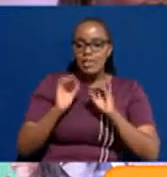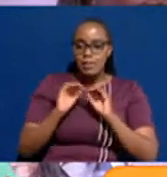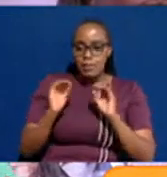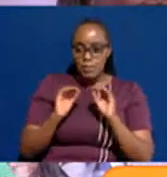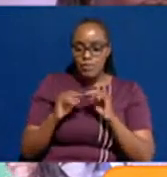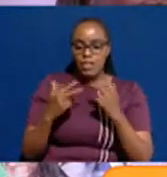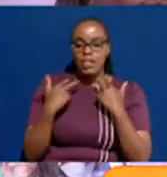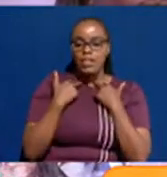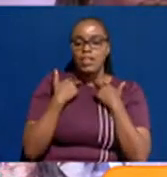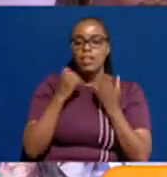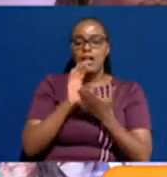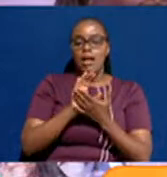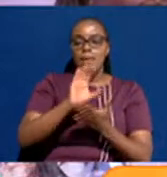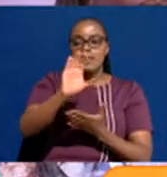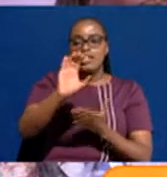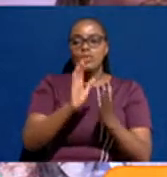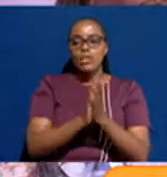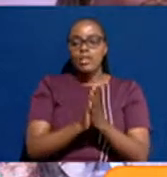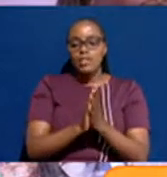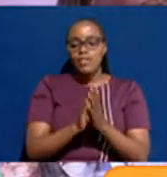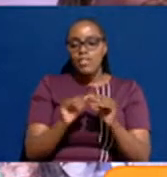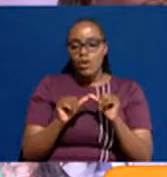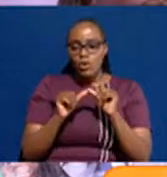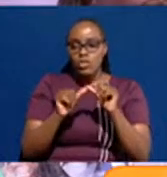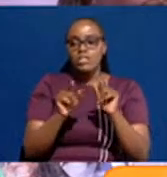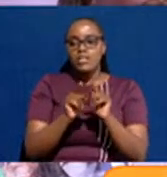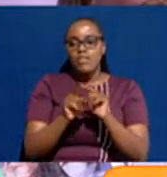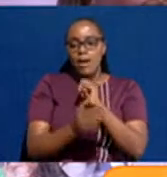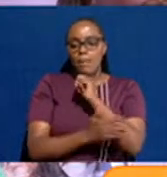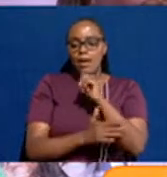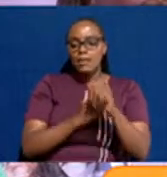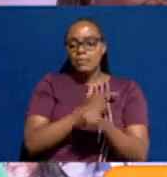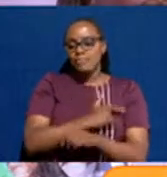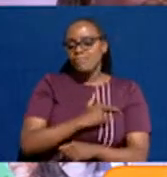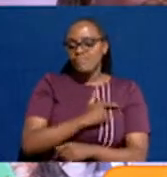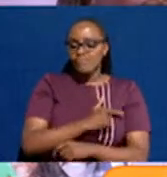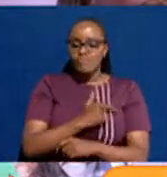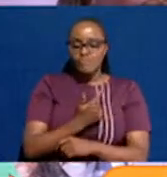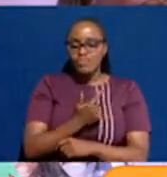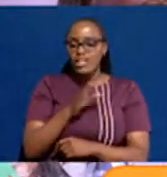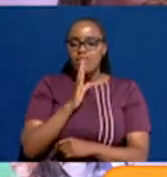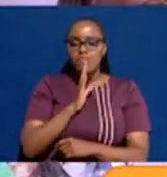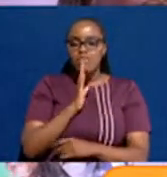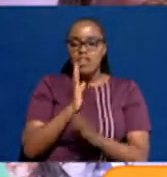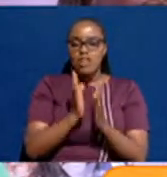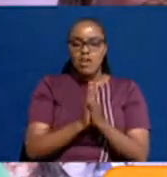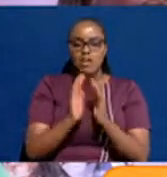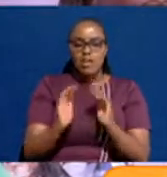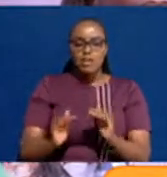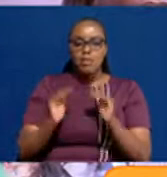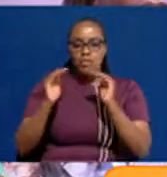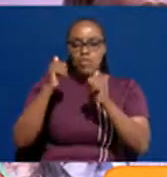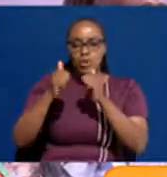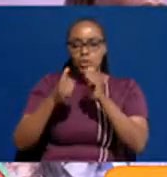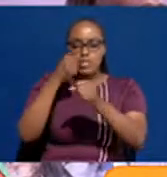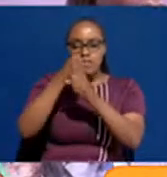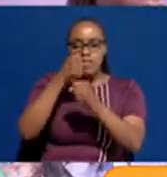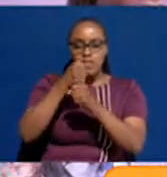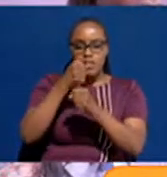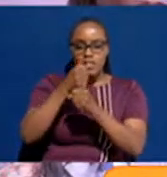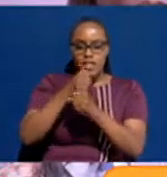stagnant capitation, and the current unfortunate debate to privatize university